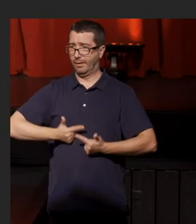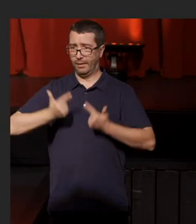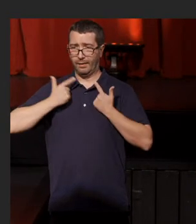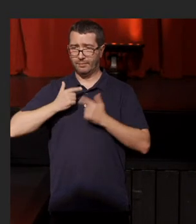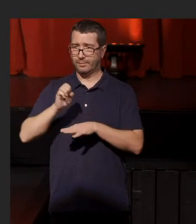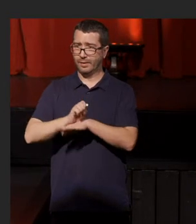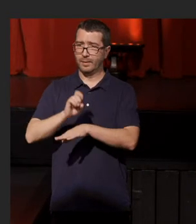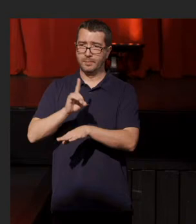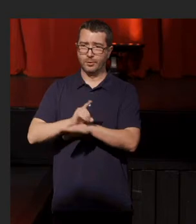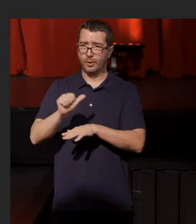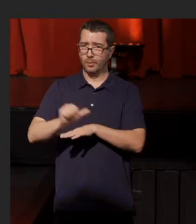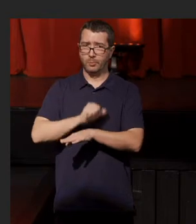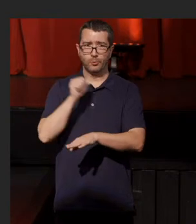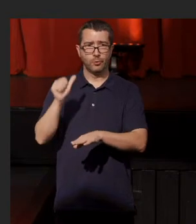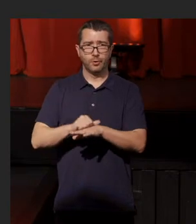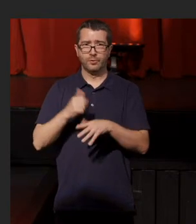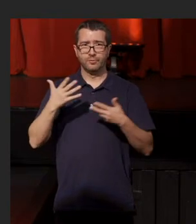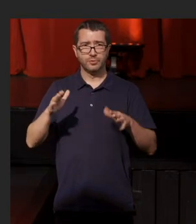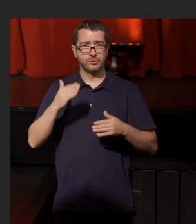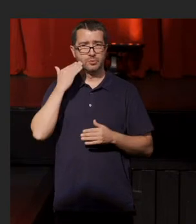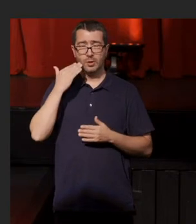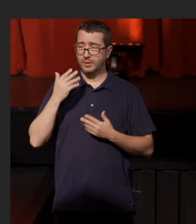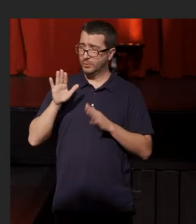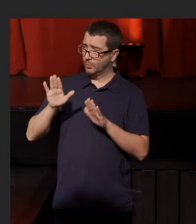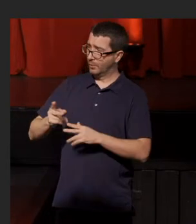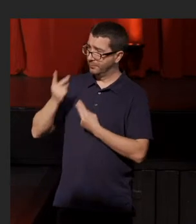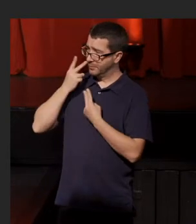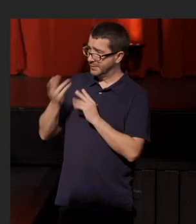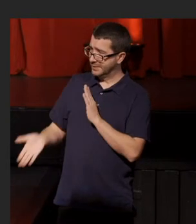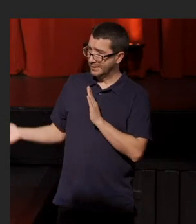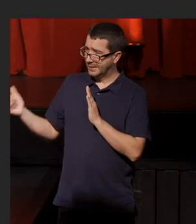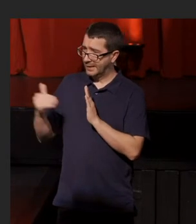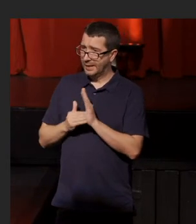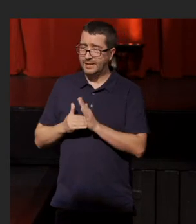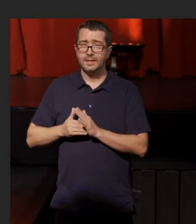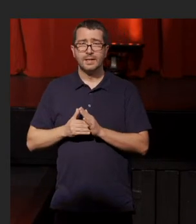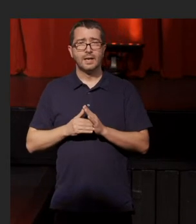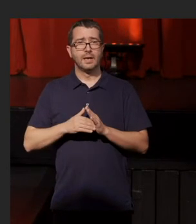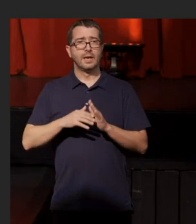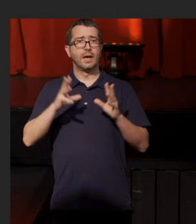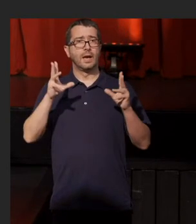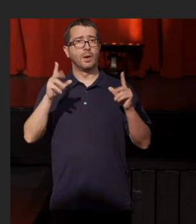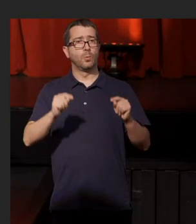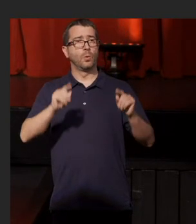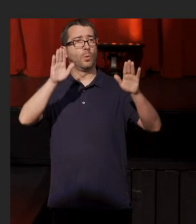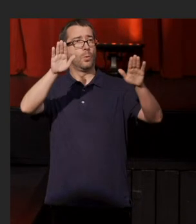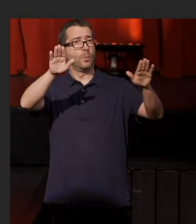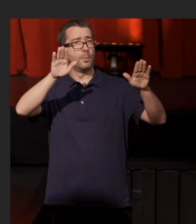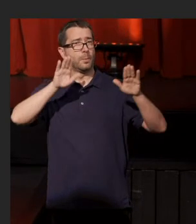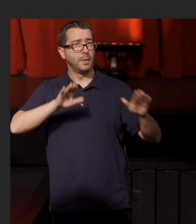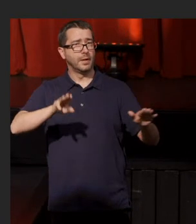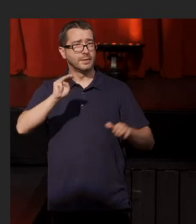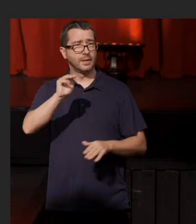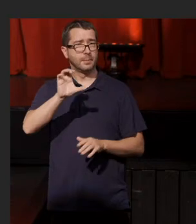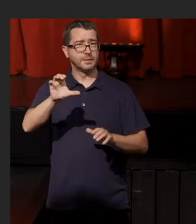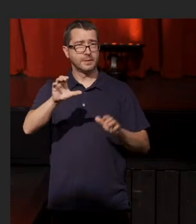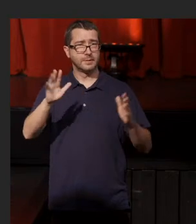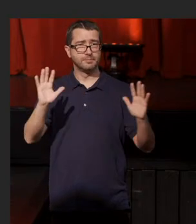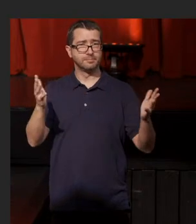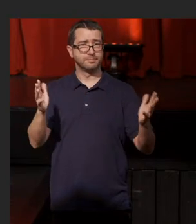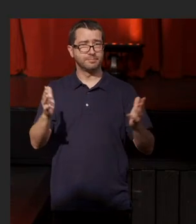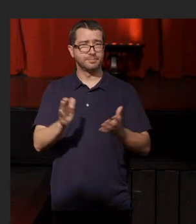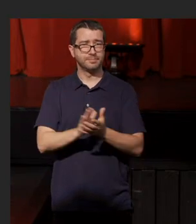Edmonton, Alberta. It is wonderful to see you again. And what an amazing moderator, ladies and gentlemen, this